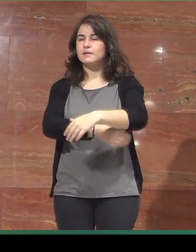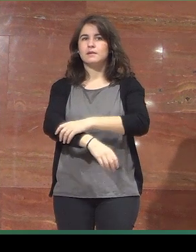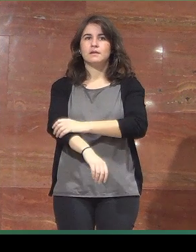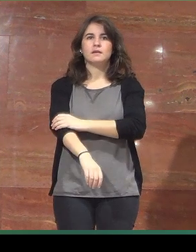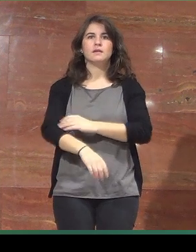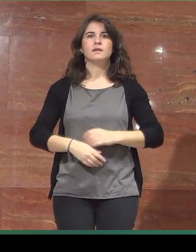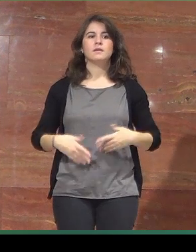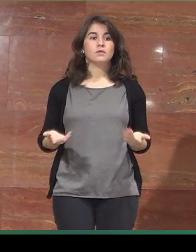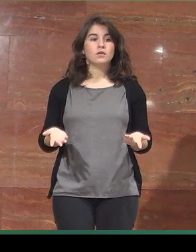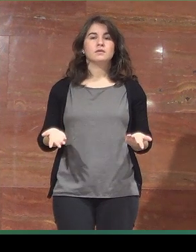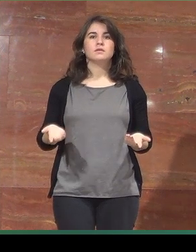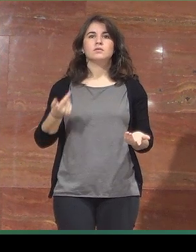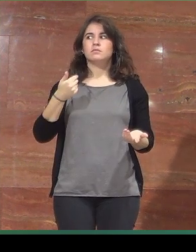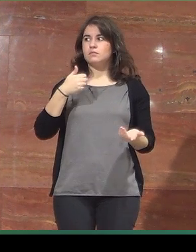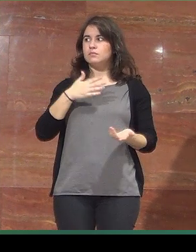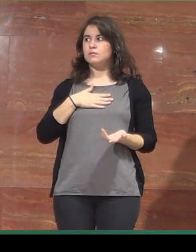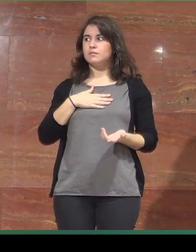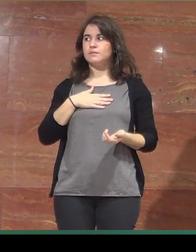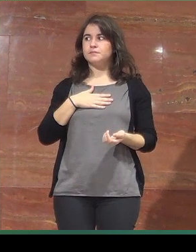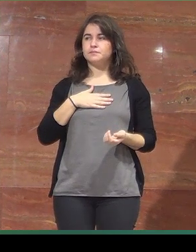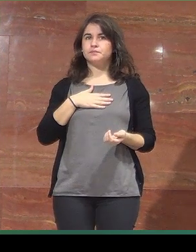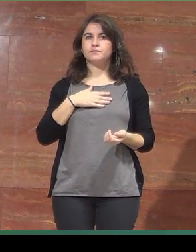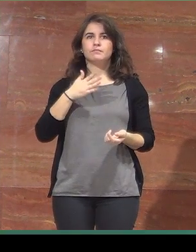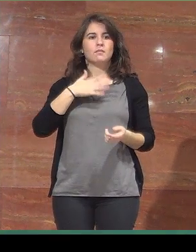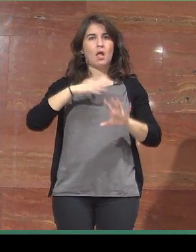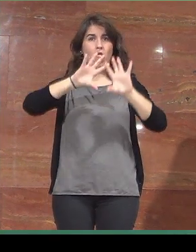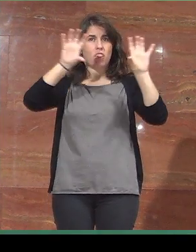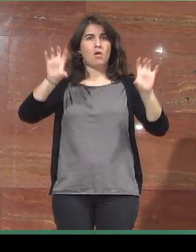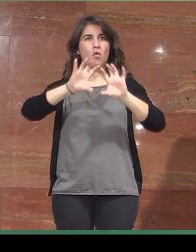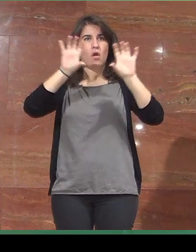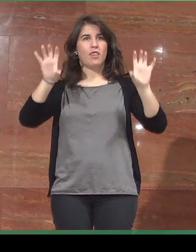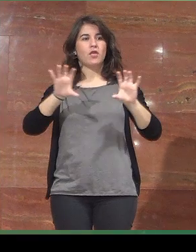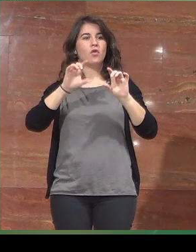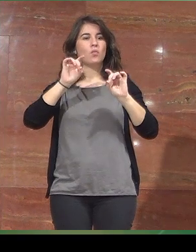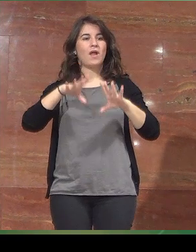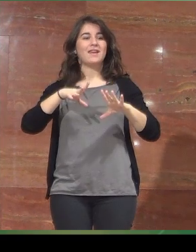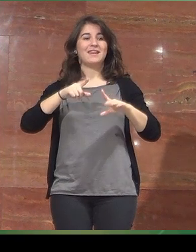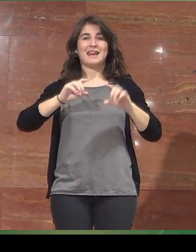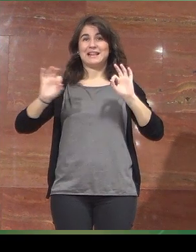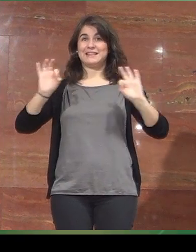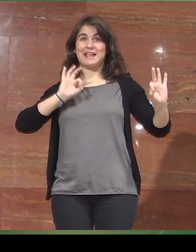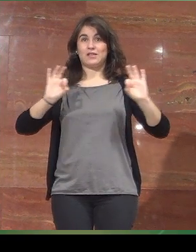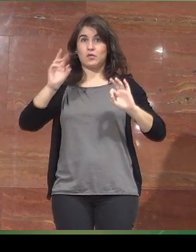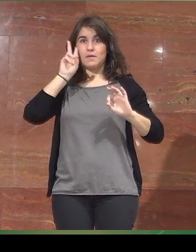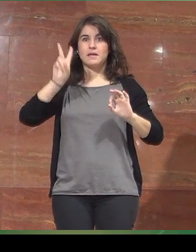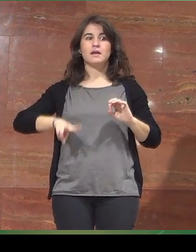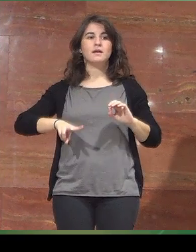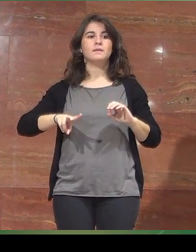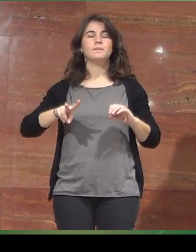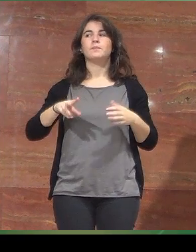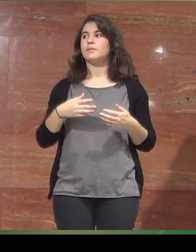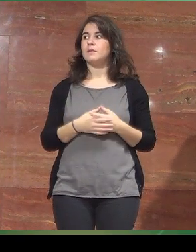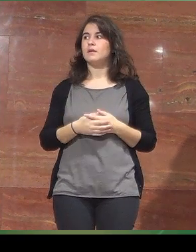decoration of the Theater of Vienna. We take elements of theaters and start